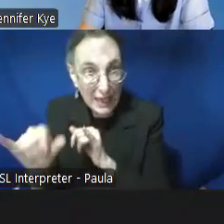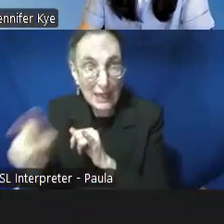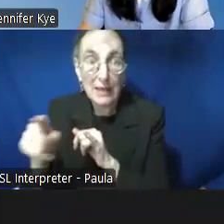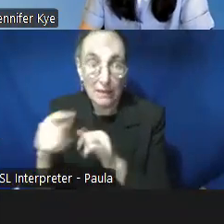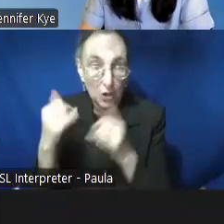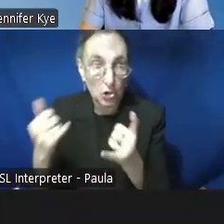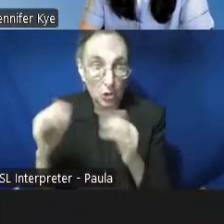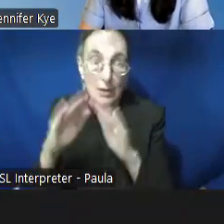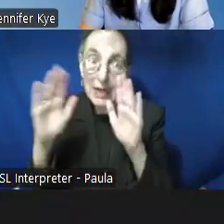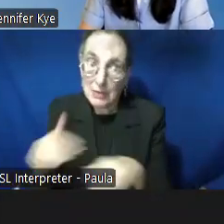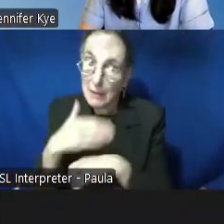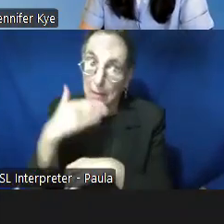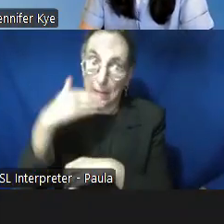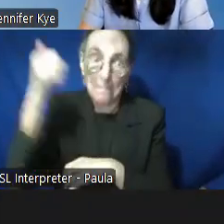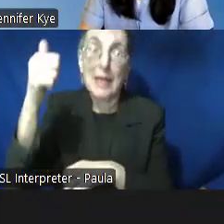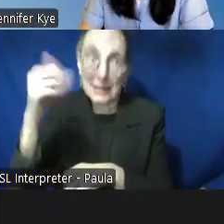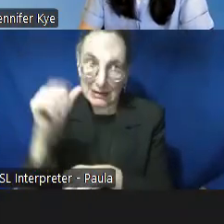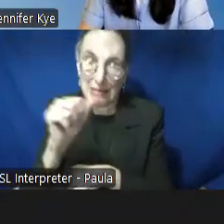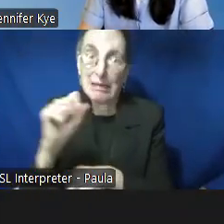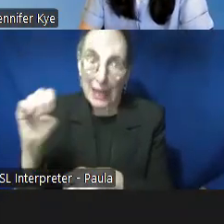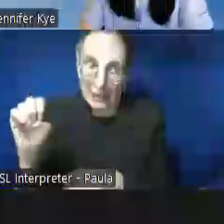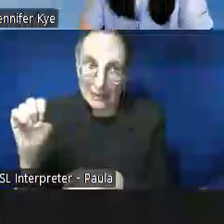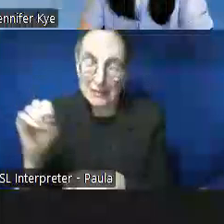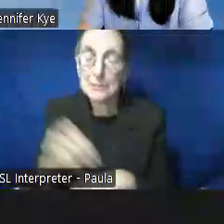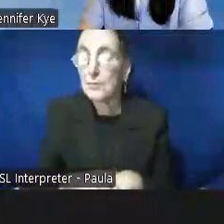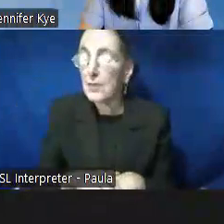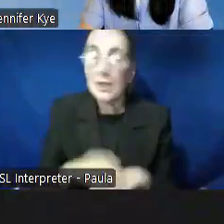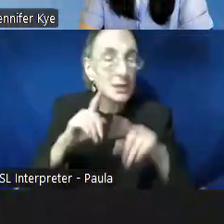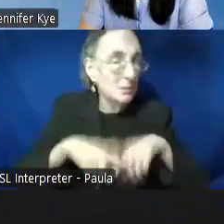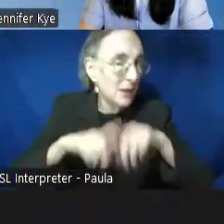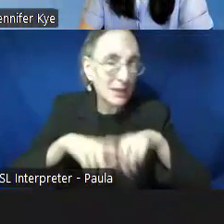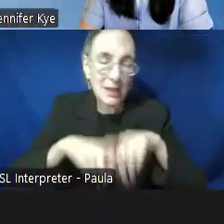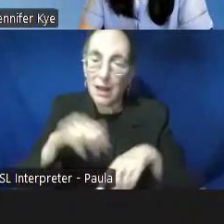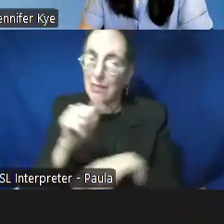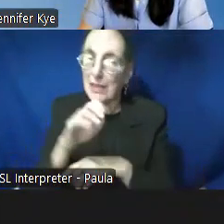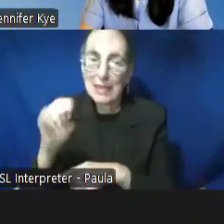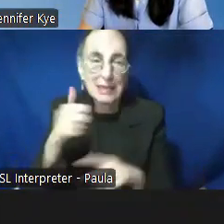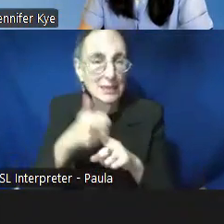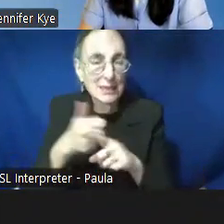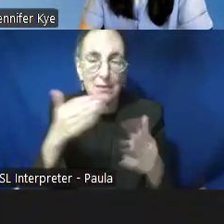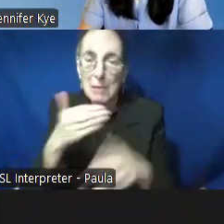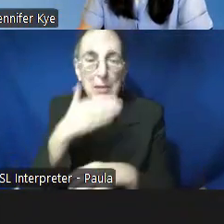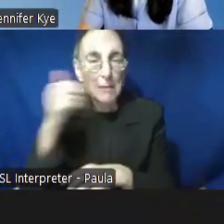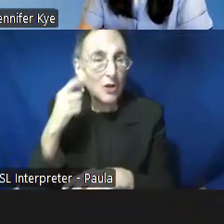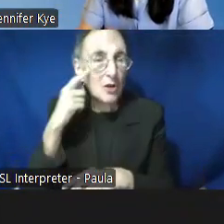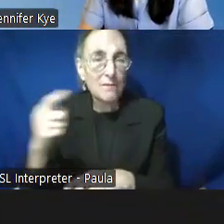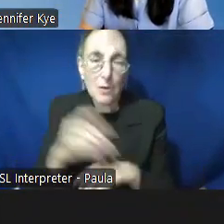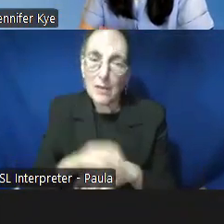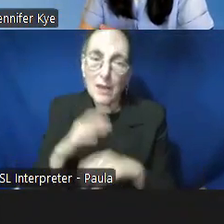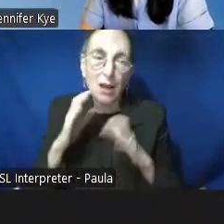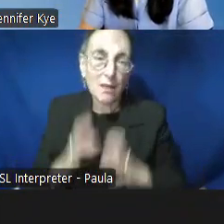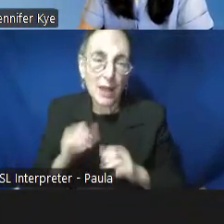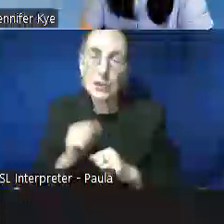But in other cases, just depending on the facts of the case, it might be better for the client to agree to move